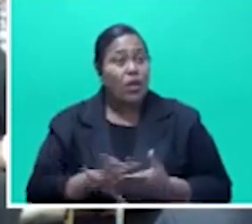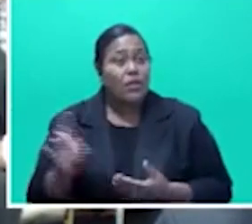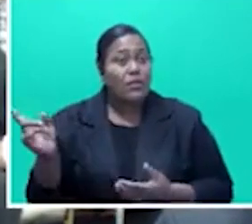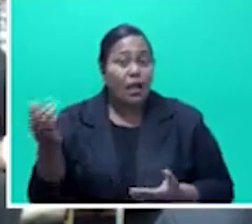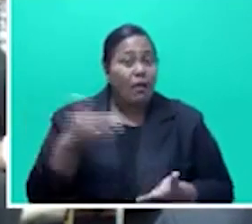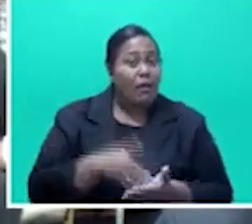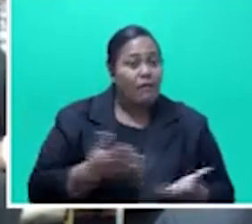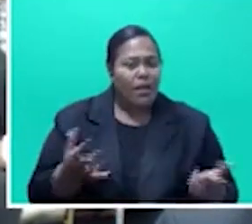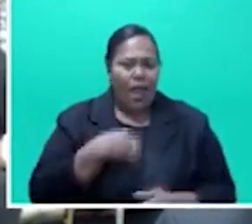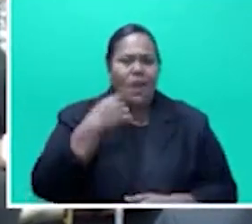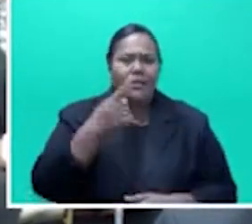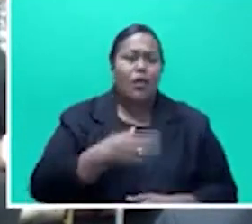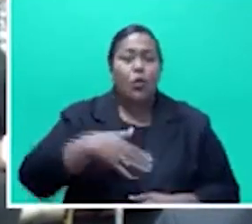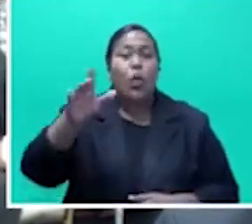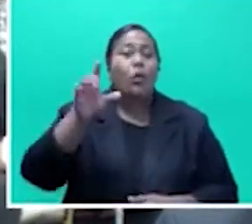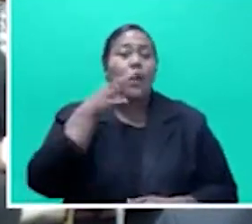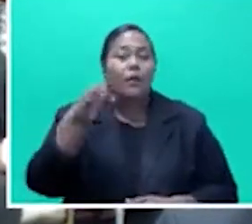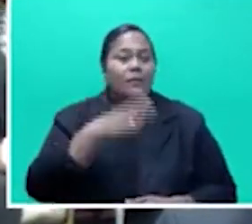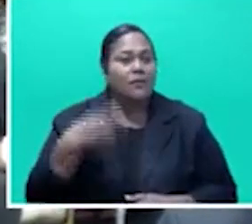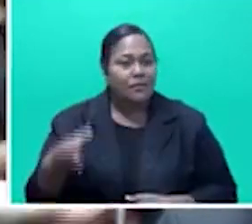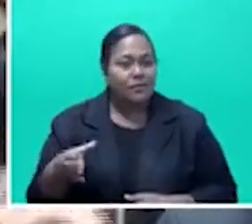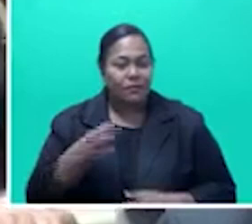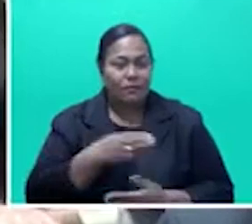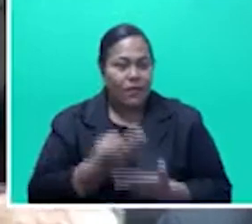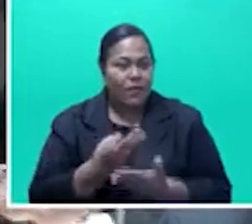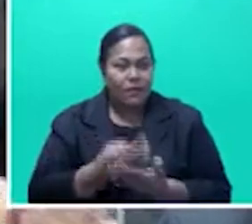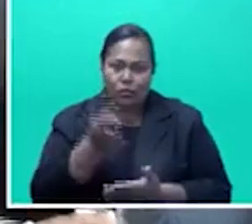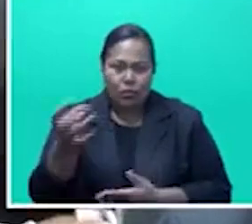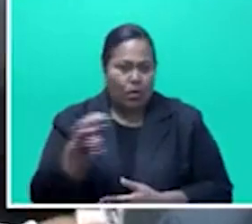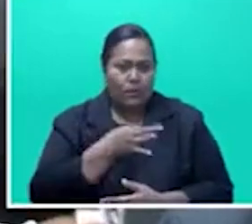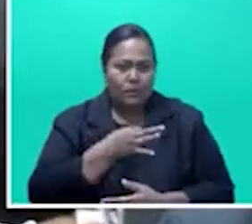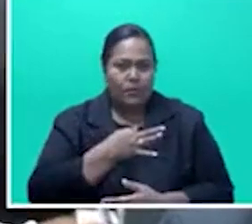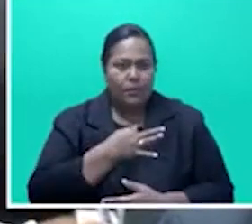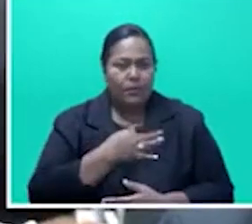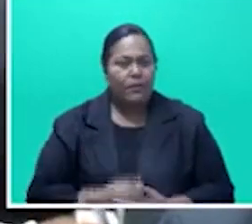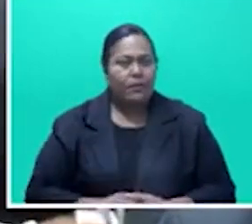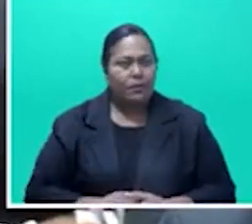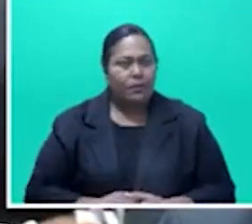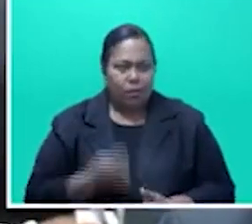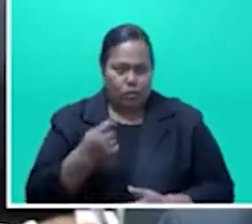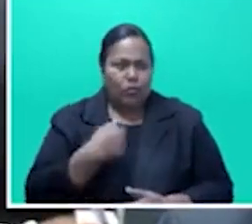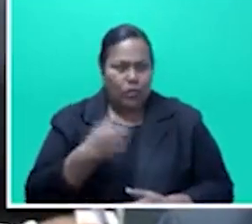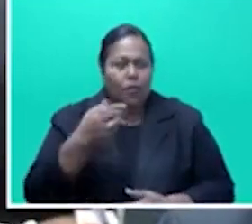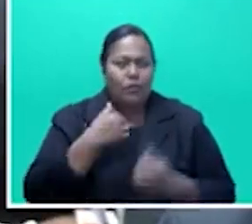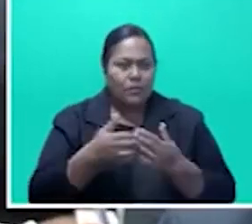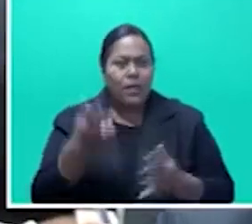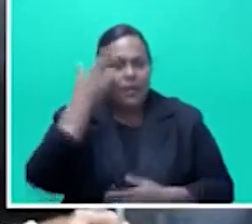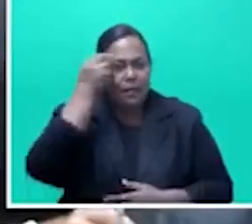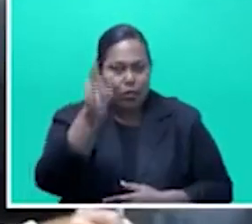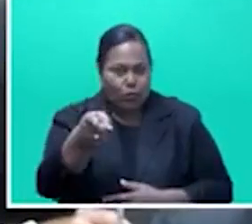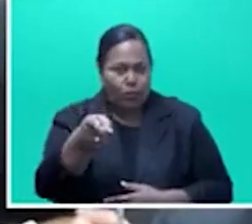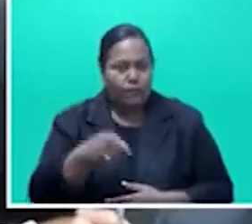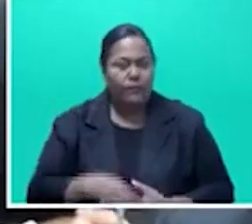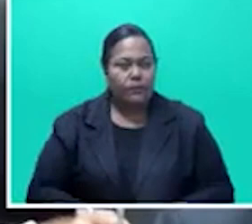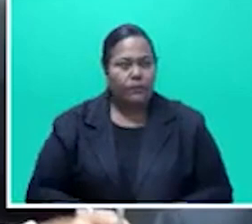I said, go and ask Minister of Finance. Don't ask me. Very soon I'll start naming you.